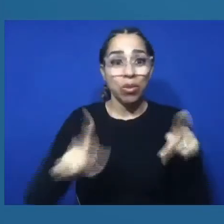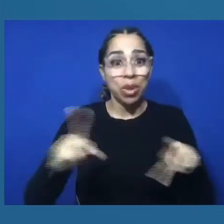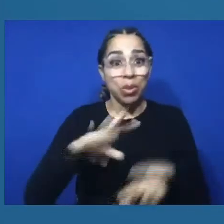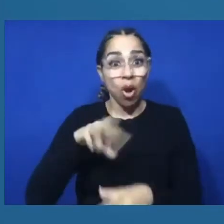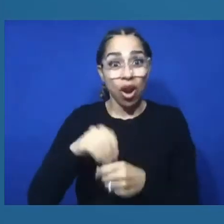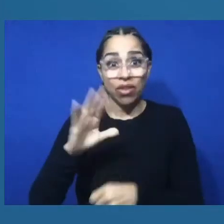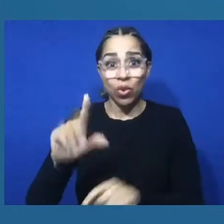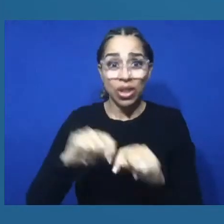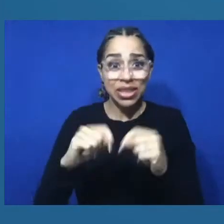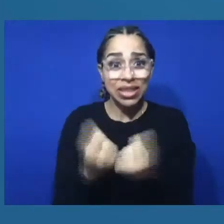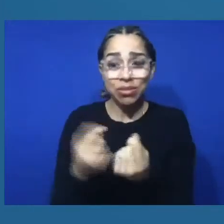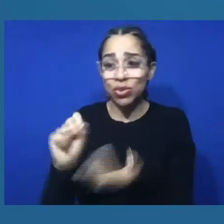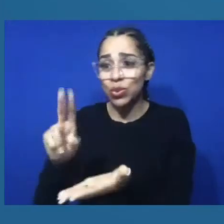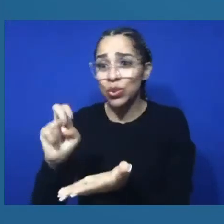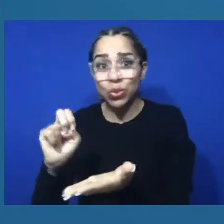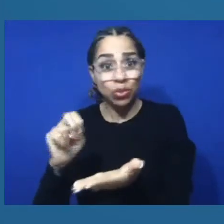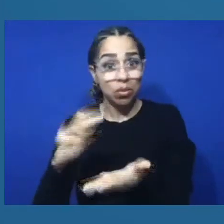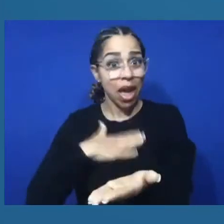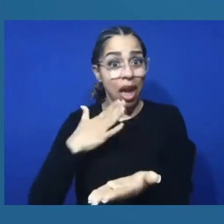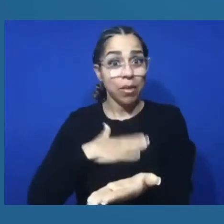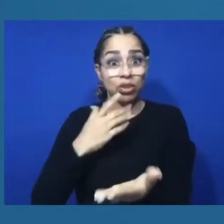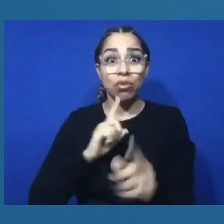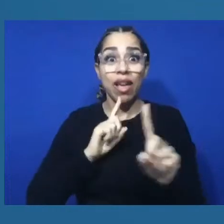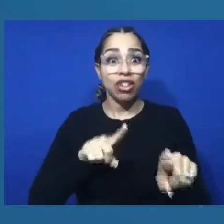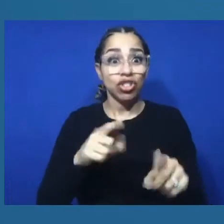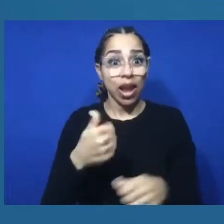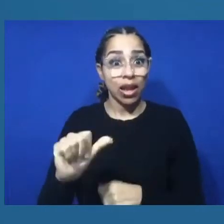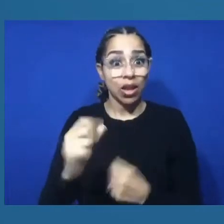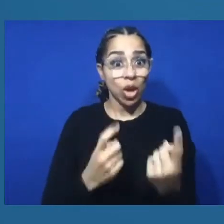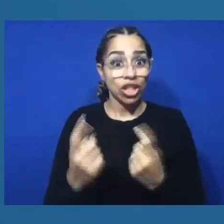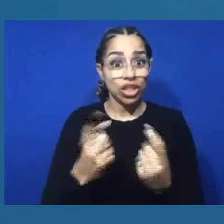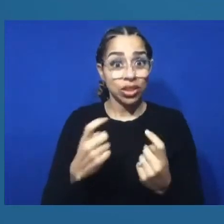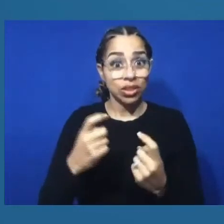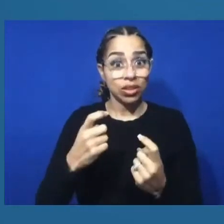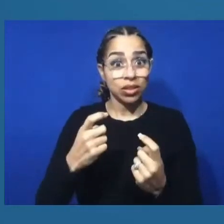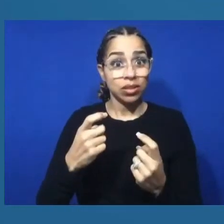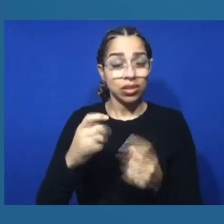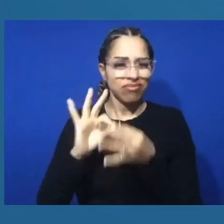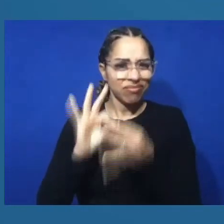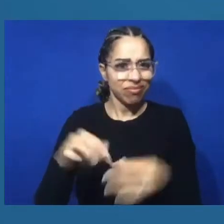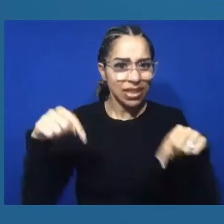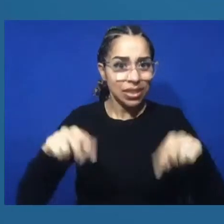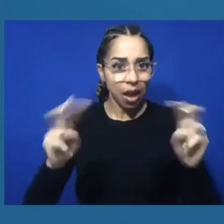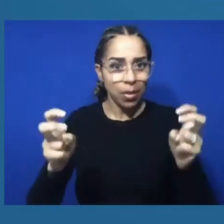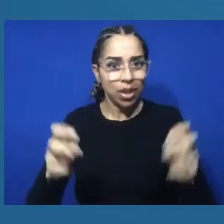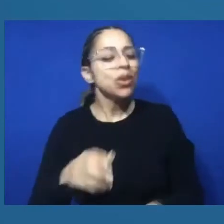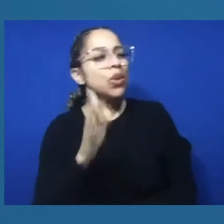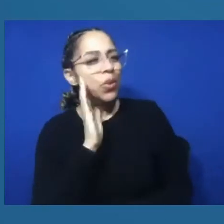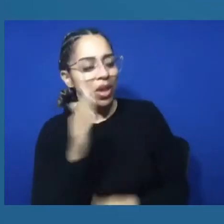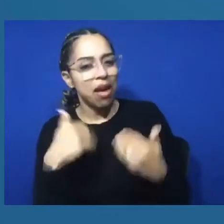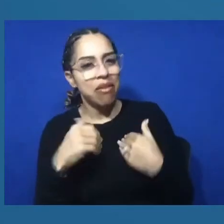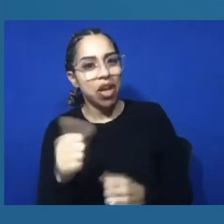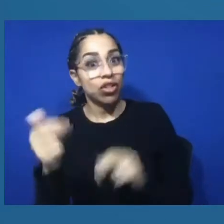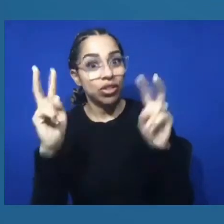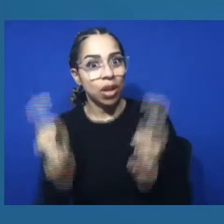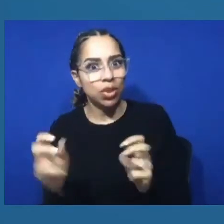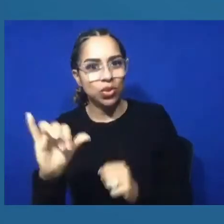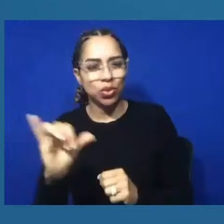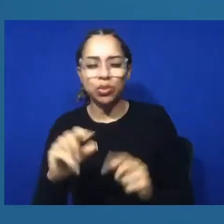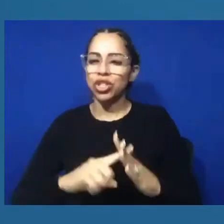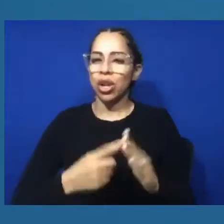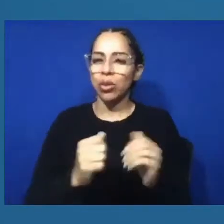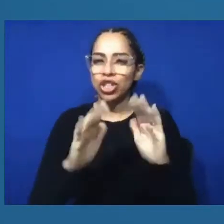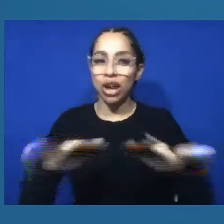on-topic questions for now? Yeah, we'll do some offs as well, but let's start with on-topics about childcare. Jason? Governor,